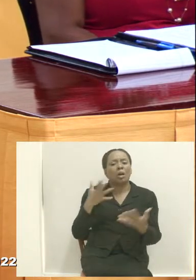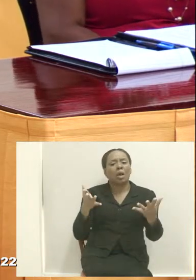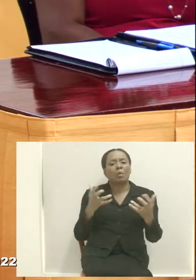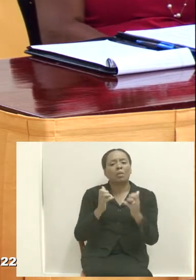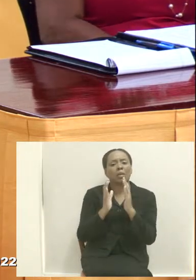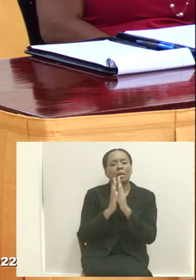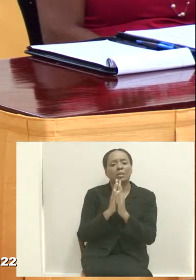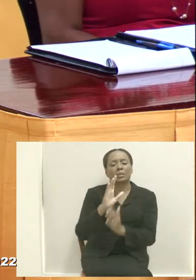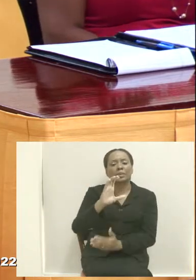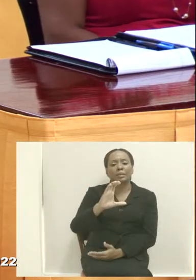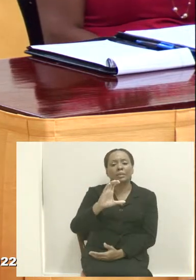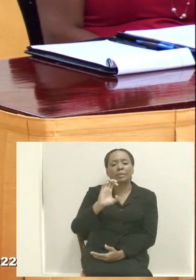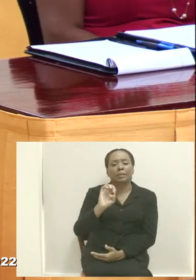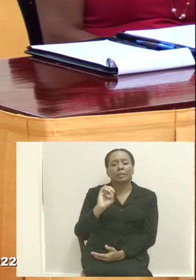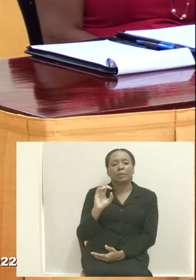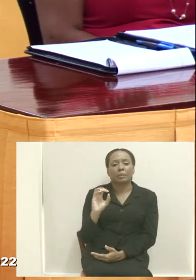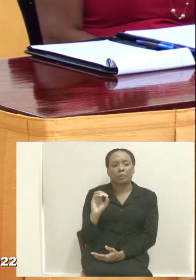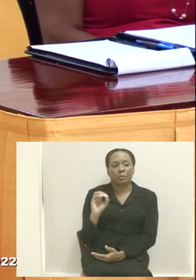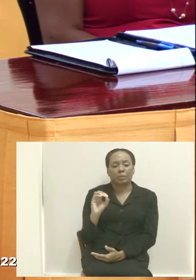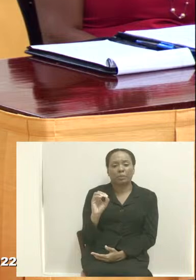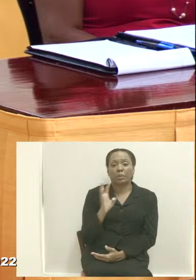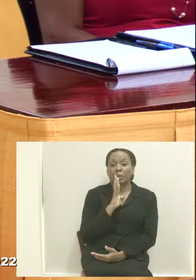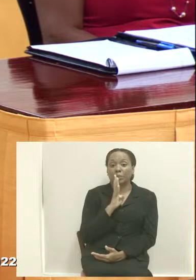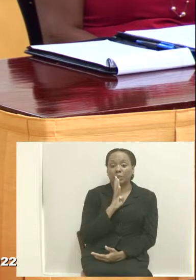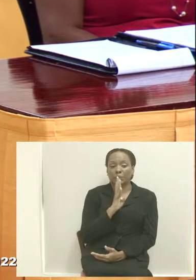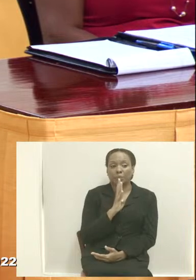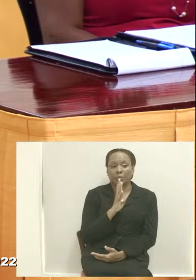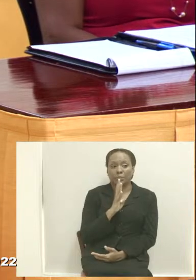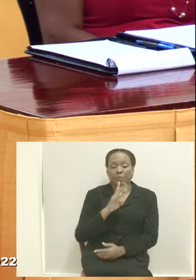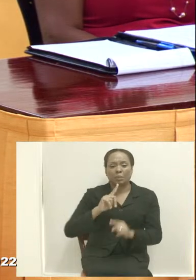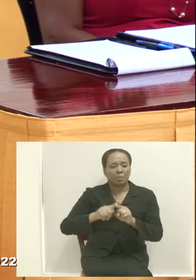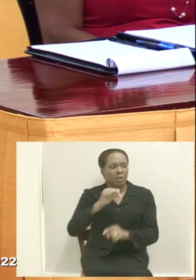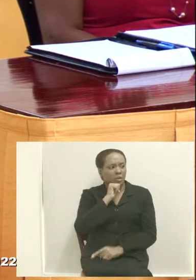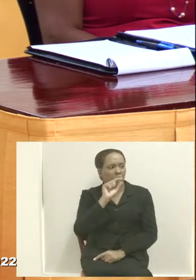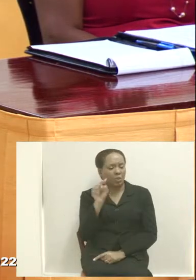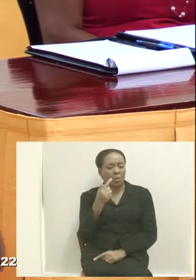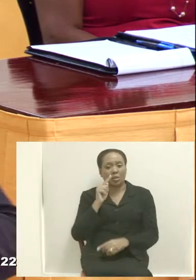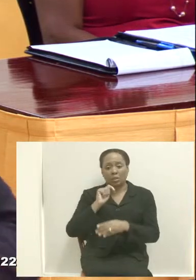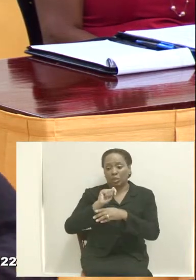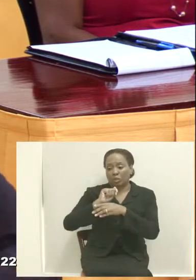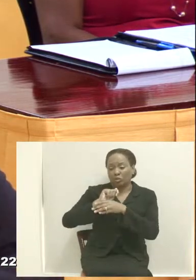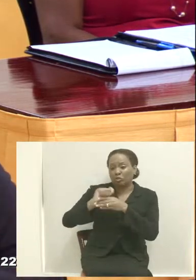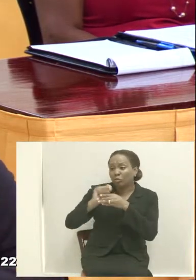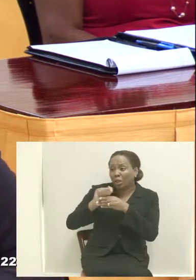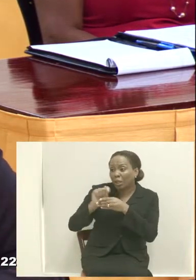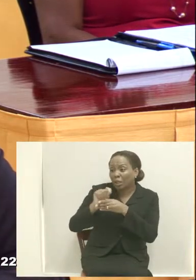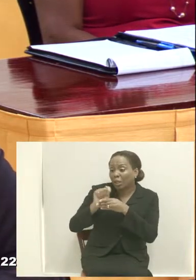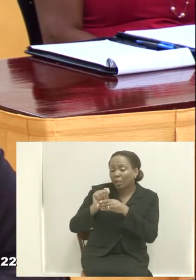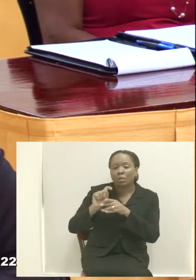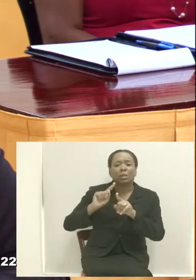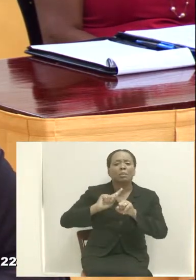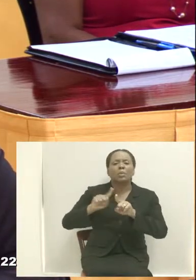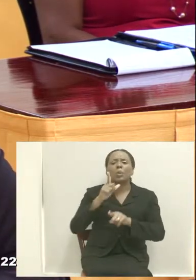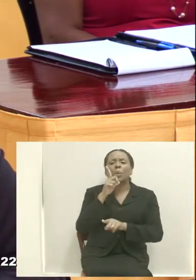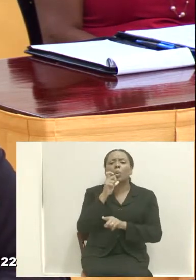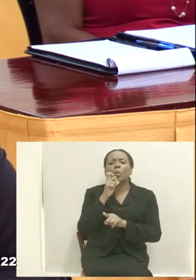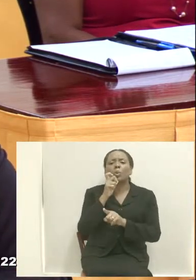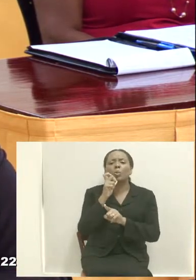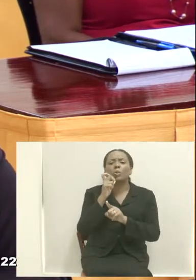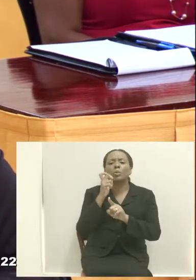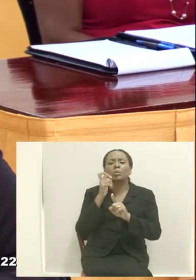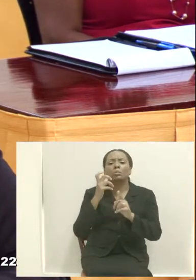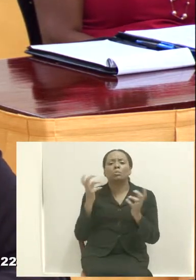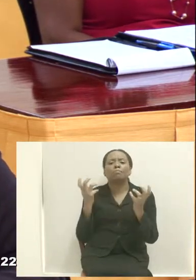but it isn't just a question about being trained, but also about partnering with people after the training. And one of the weaknesses that